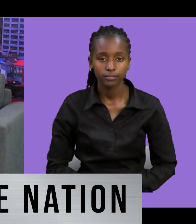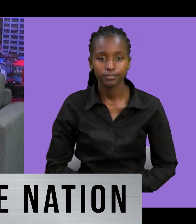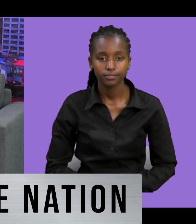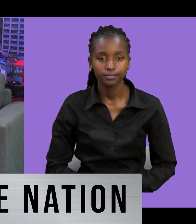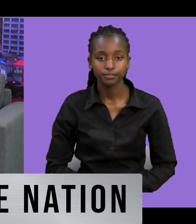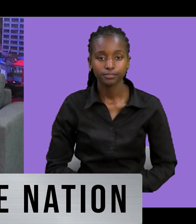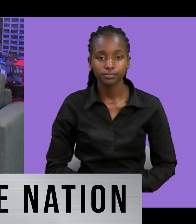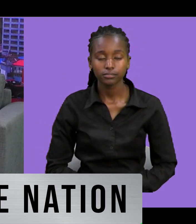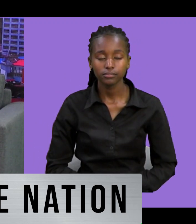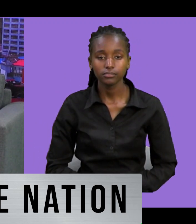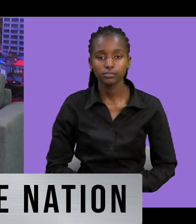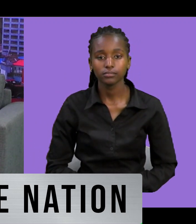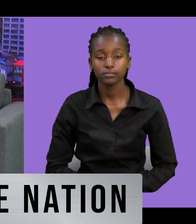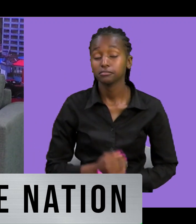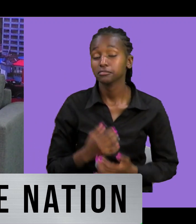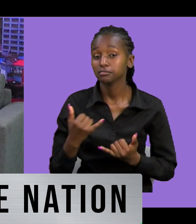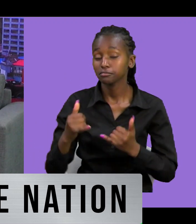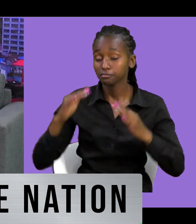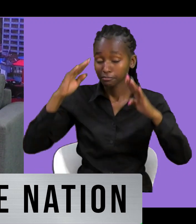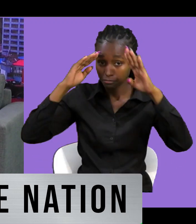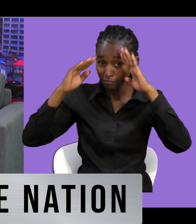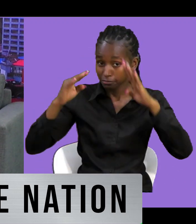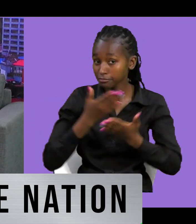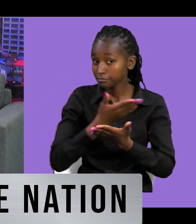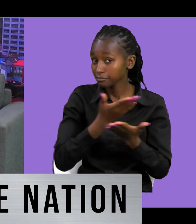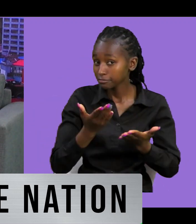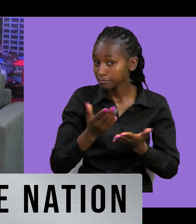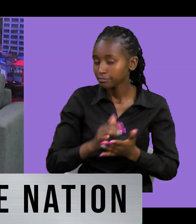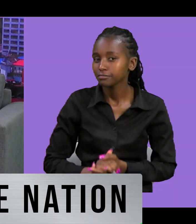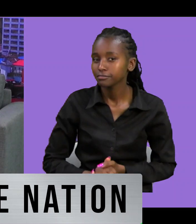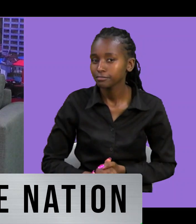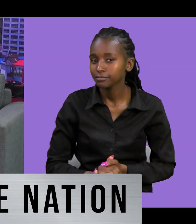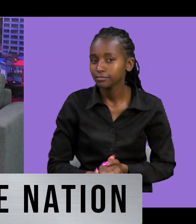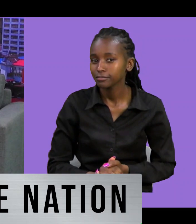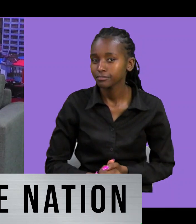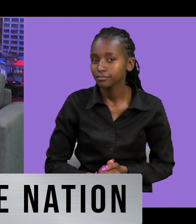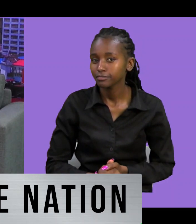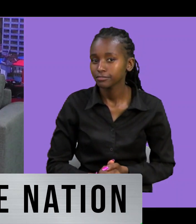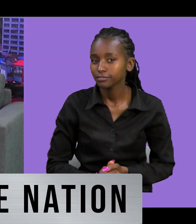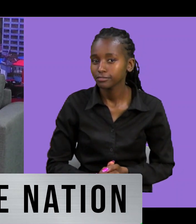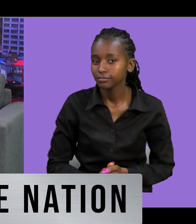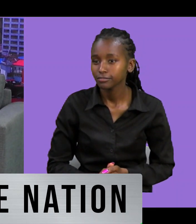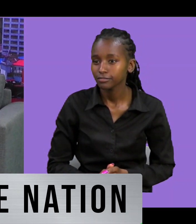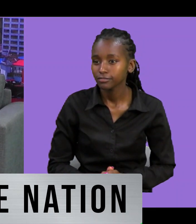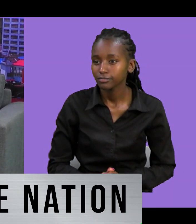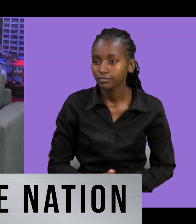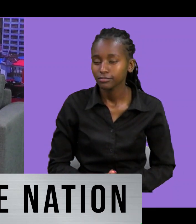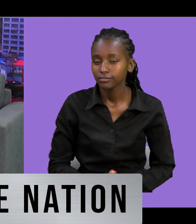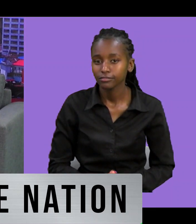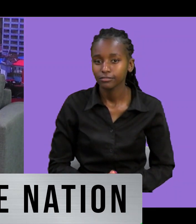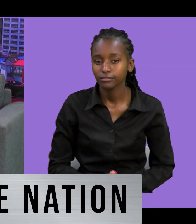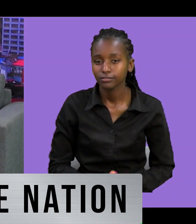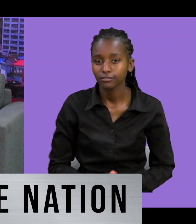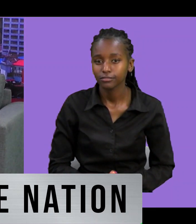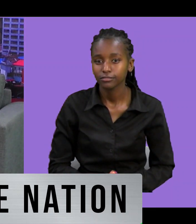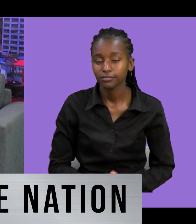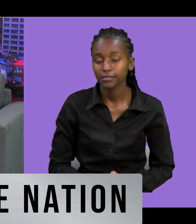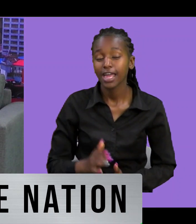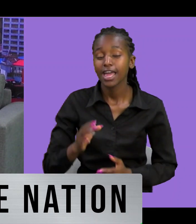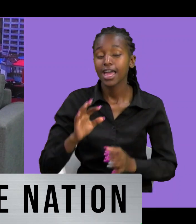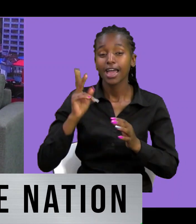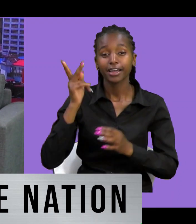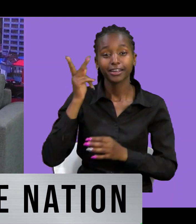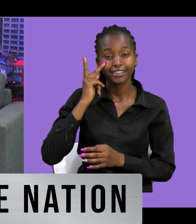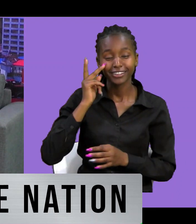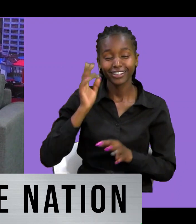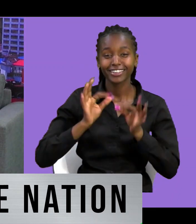Hey, hi. Hi. Esther Kendi. No, this is not Esther Kendi. Esther Kendi is our sign